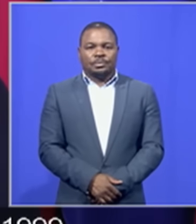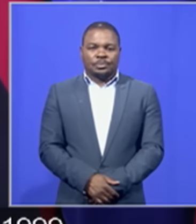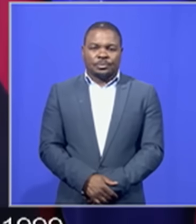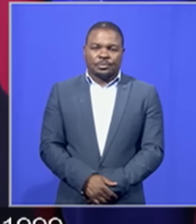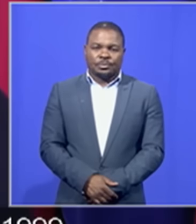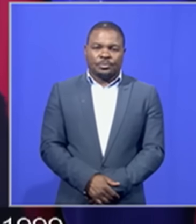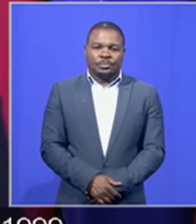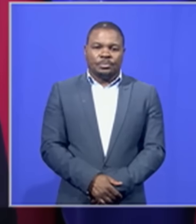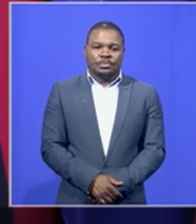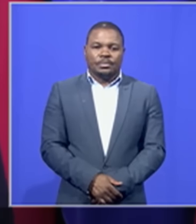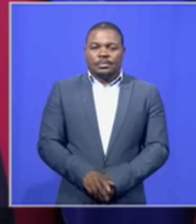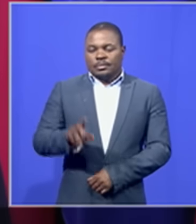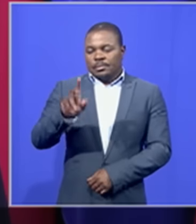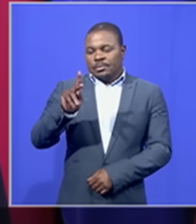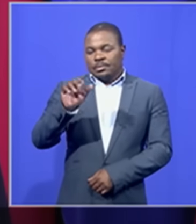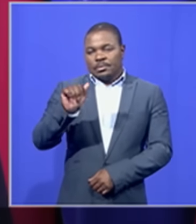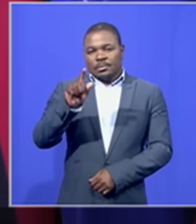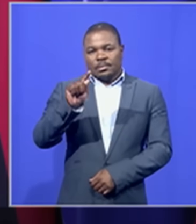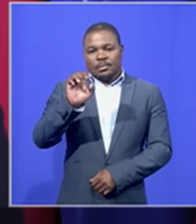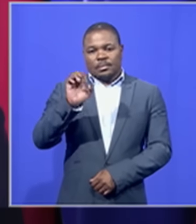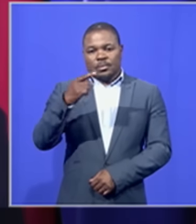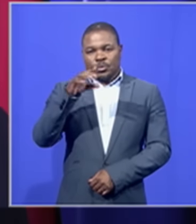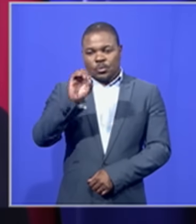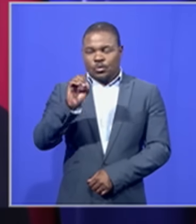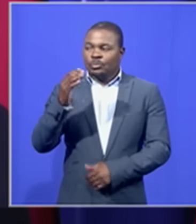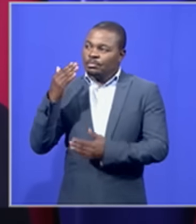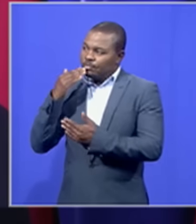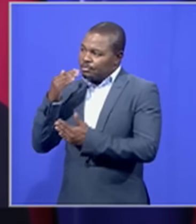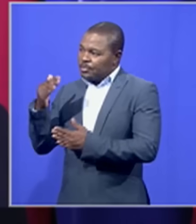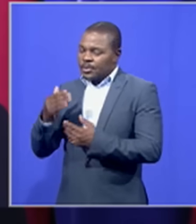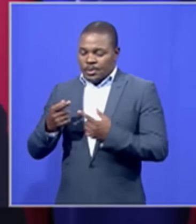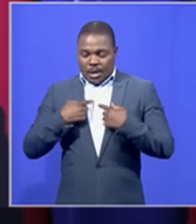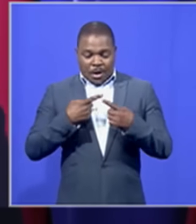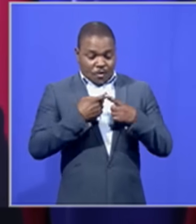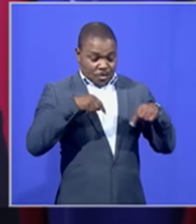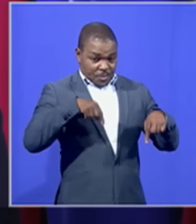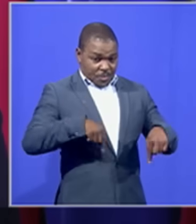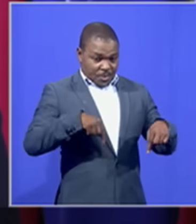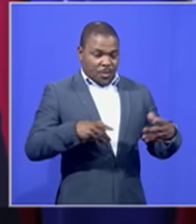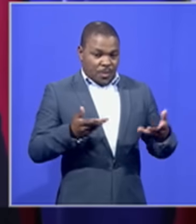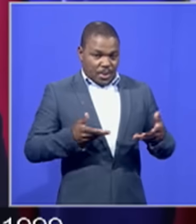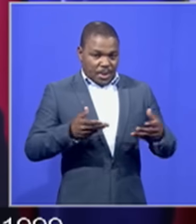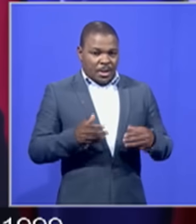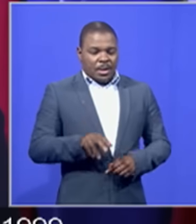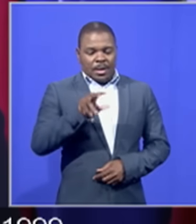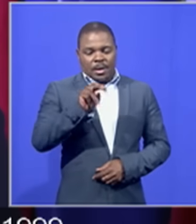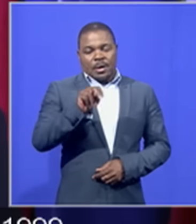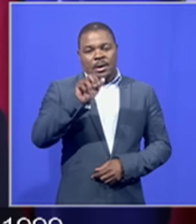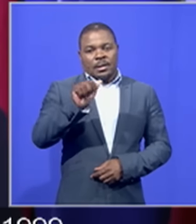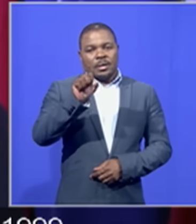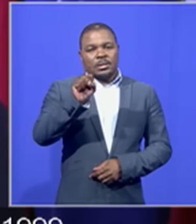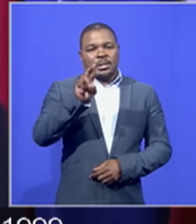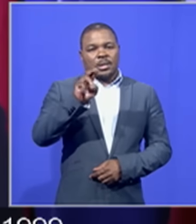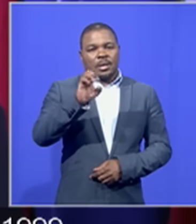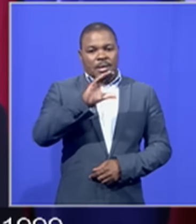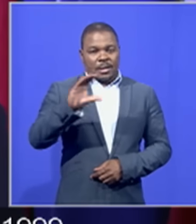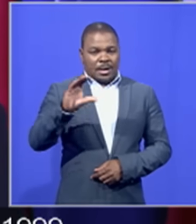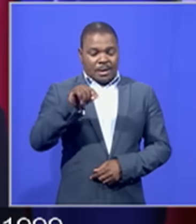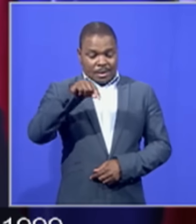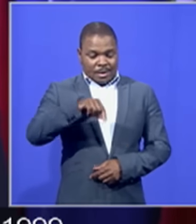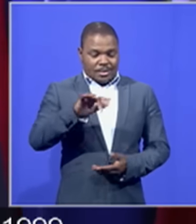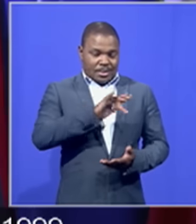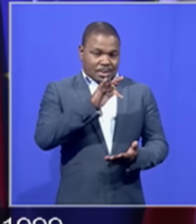Ke go leboga Katlego mothoetsho re tla mo go ena ka tlhamalalo ga jana go tswa ka kwano mo Nasrec Expo Center mo go